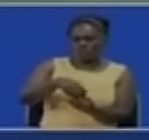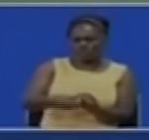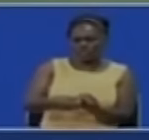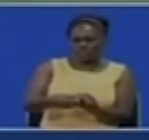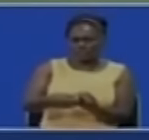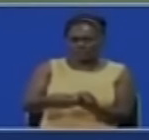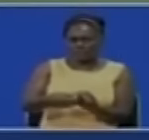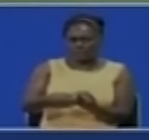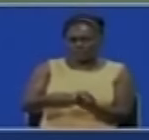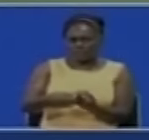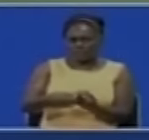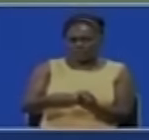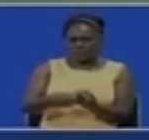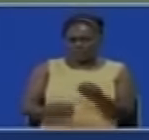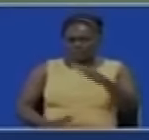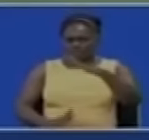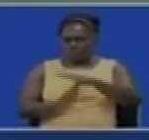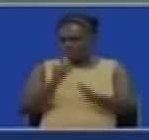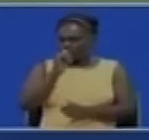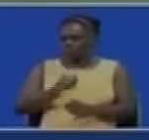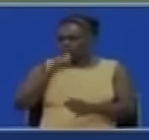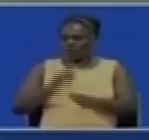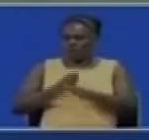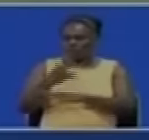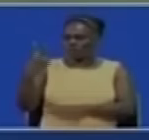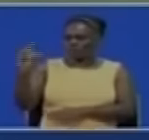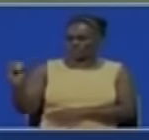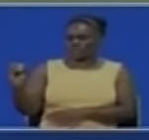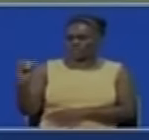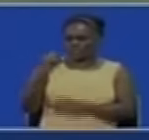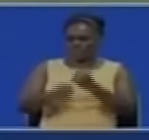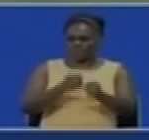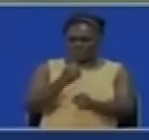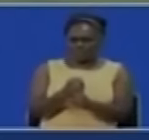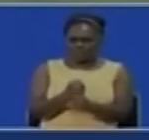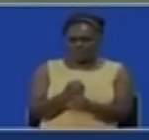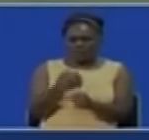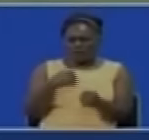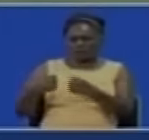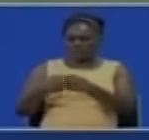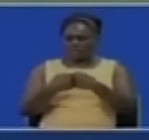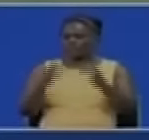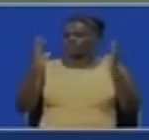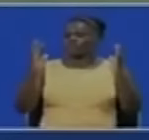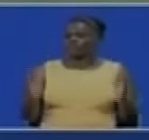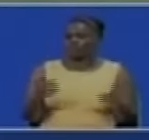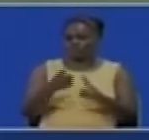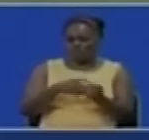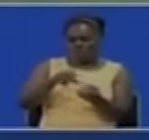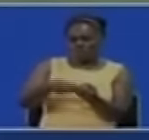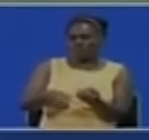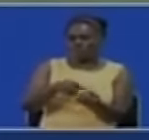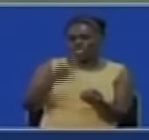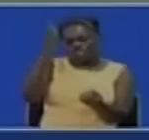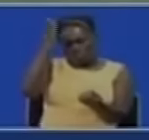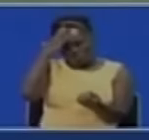been, you know, top seeded for the past over 20 years. So definitely, they're our biggest challenge. And we know them, we played